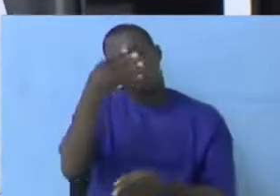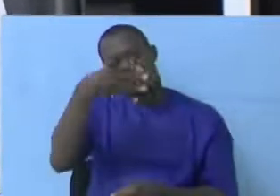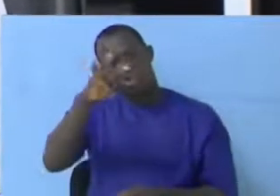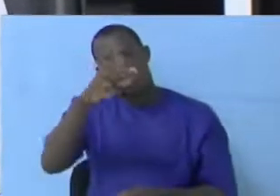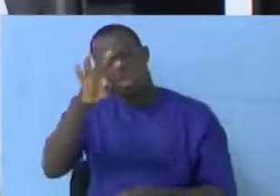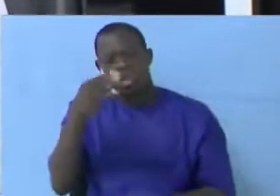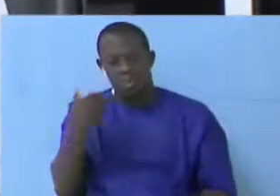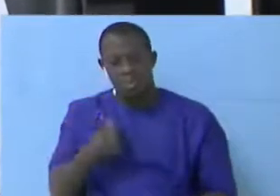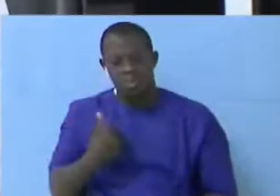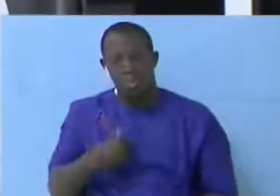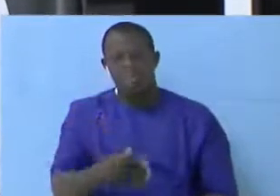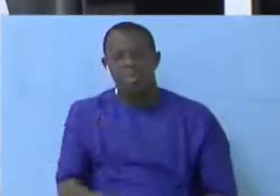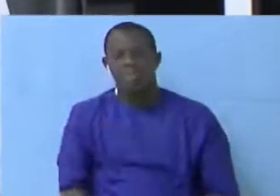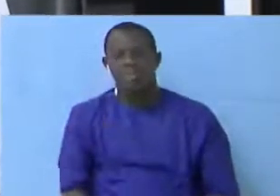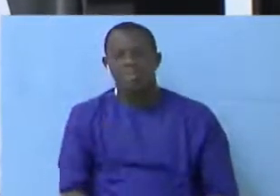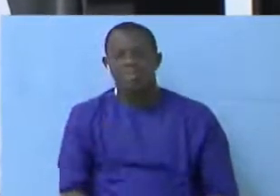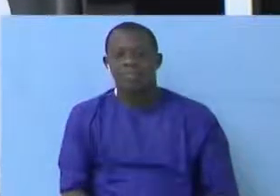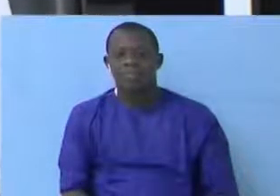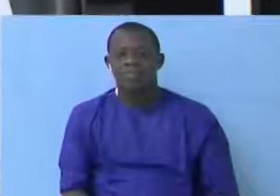people,